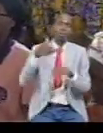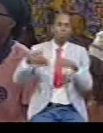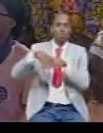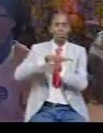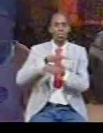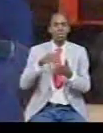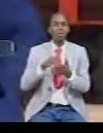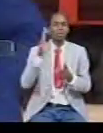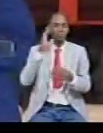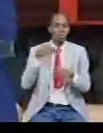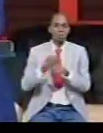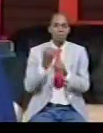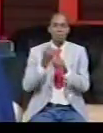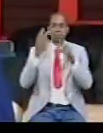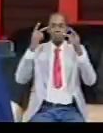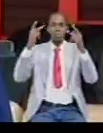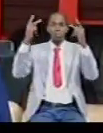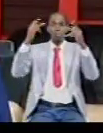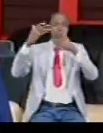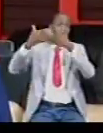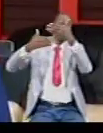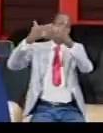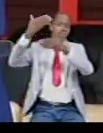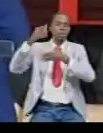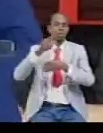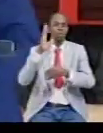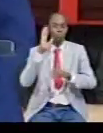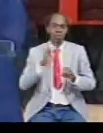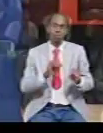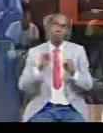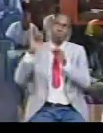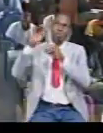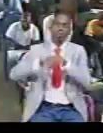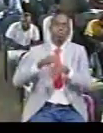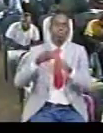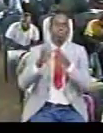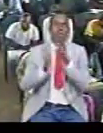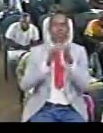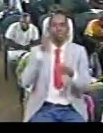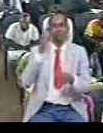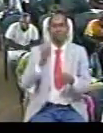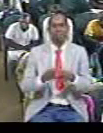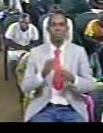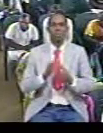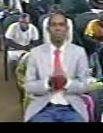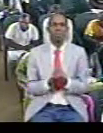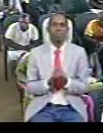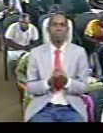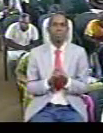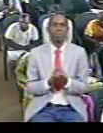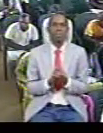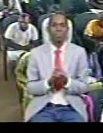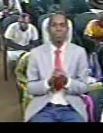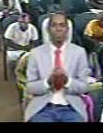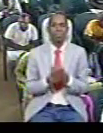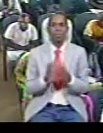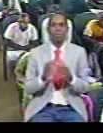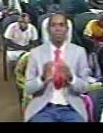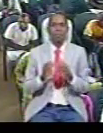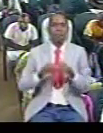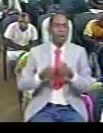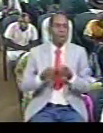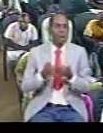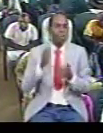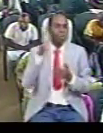make progress, and you will move on in Jesus' name. How will